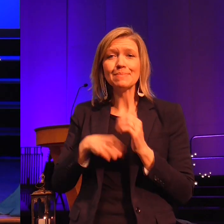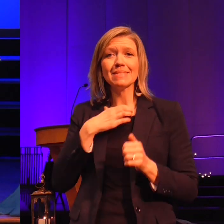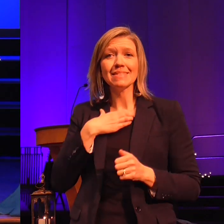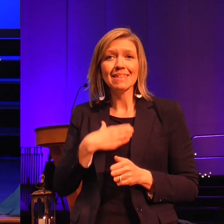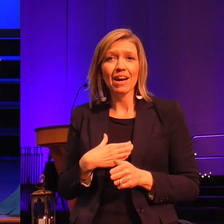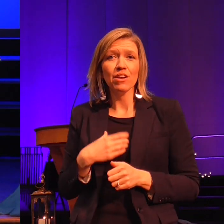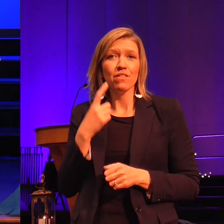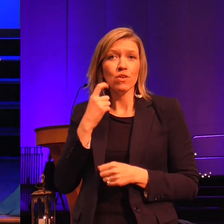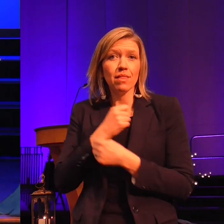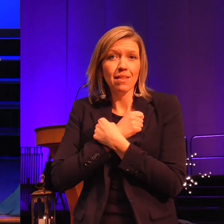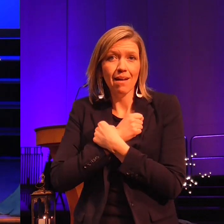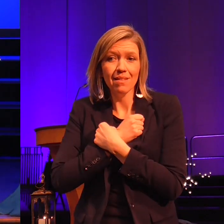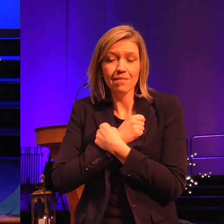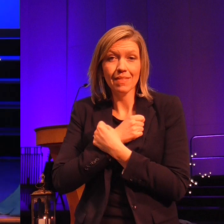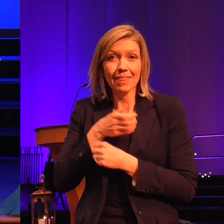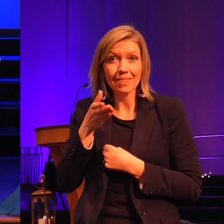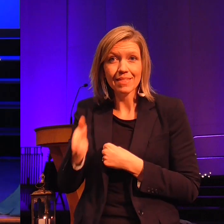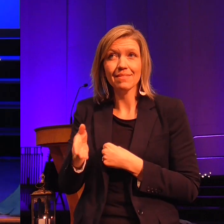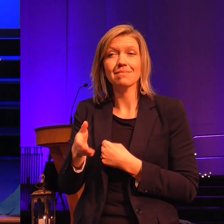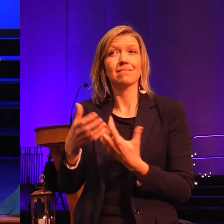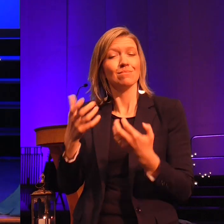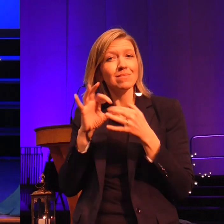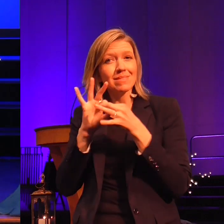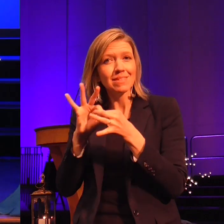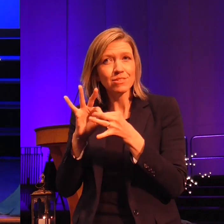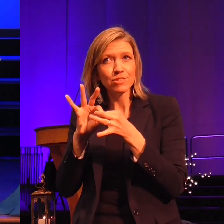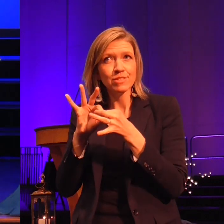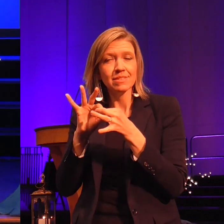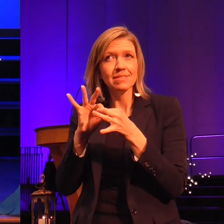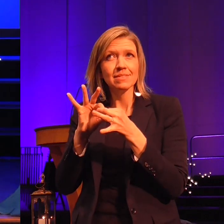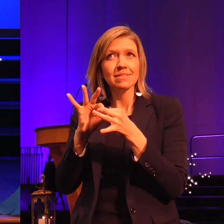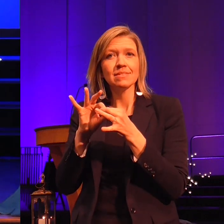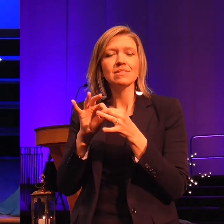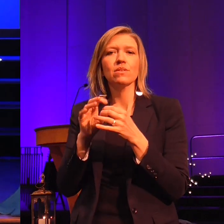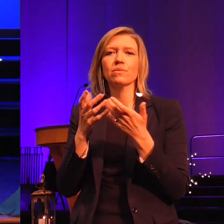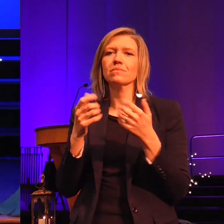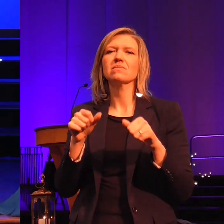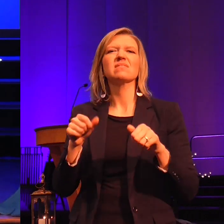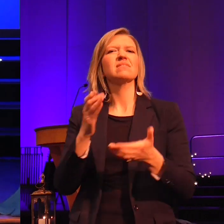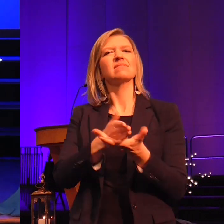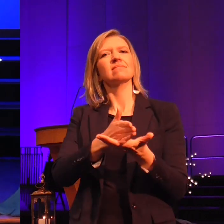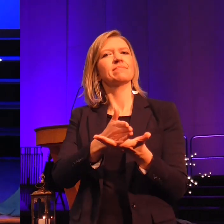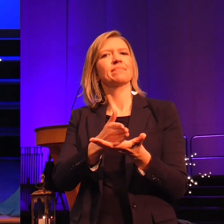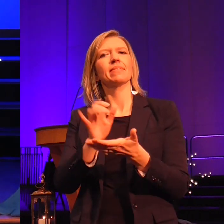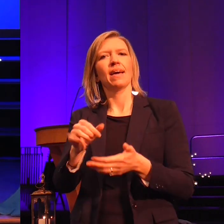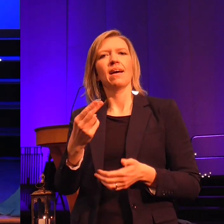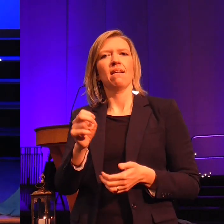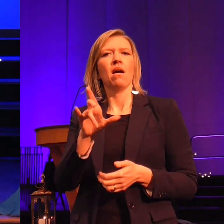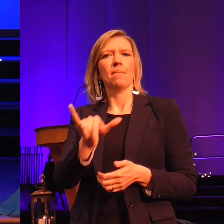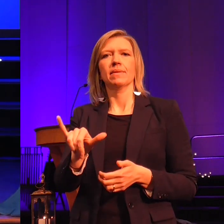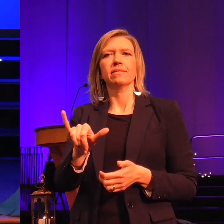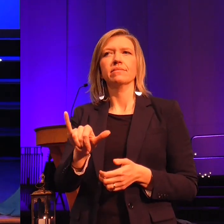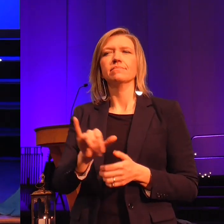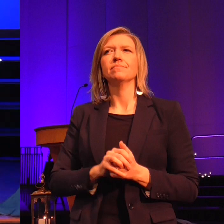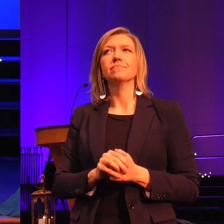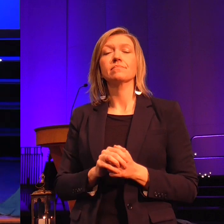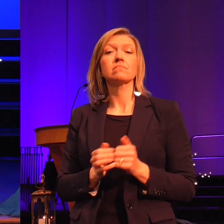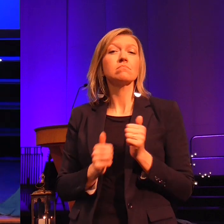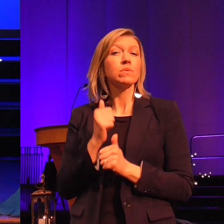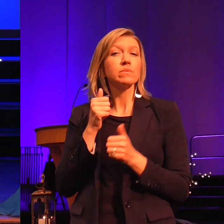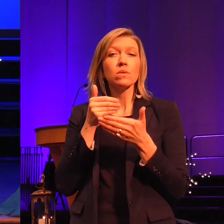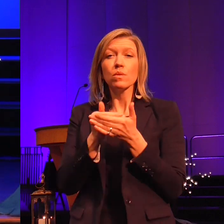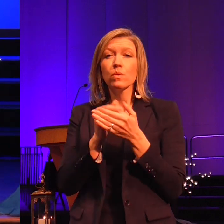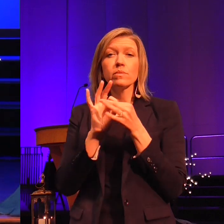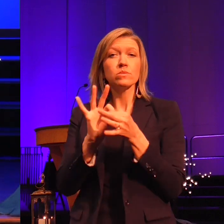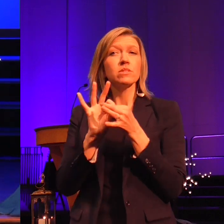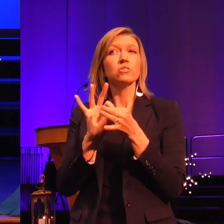for love and connection. So giving up that hobby. And in our closest relationships,